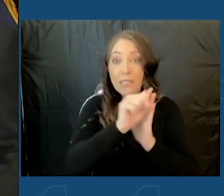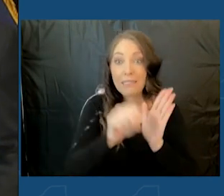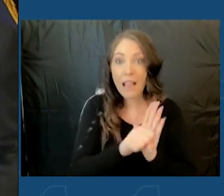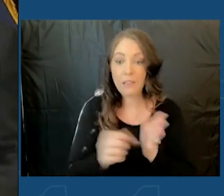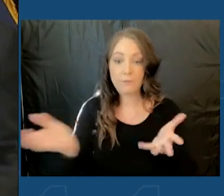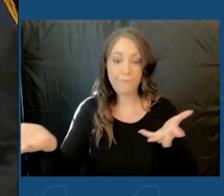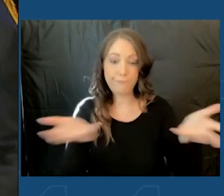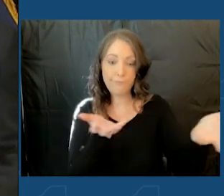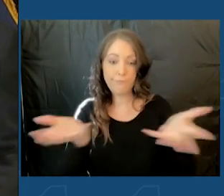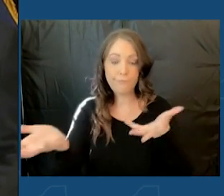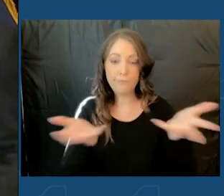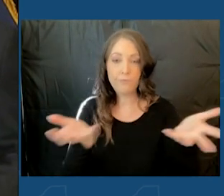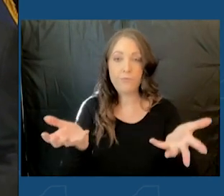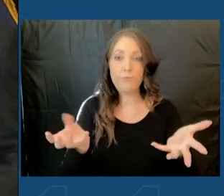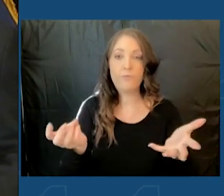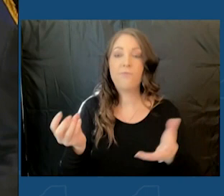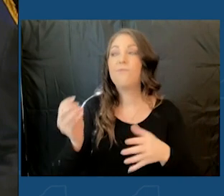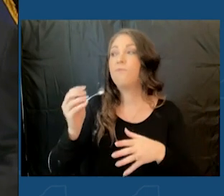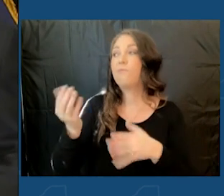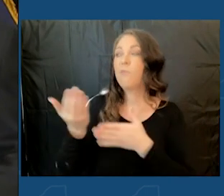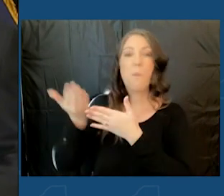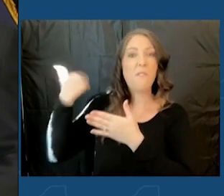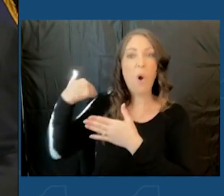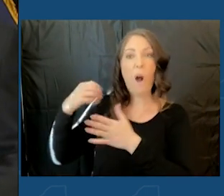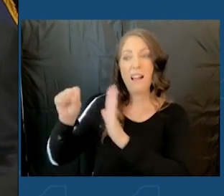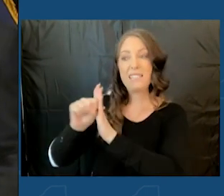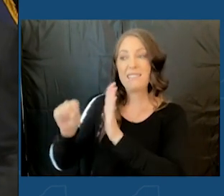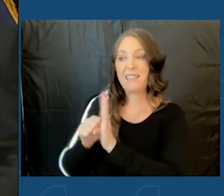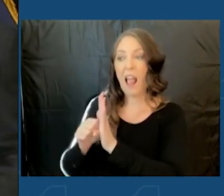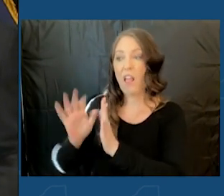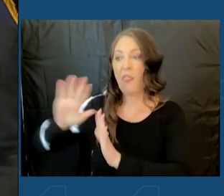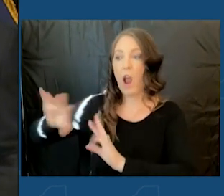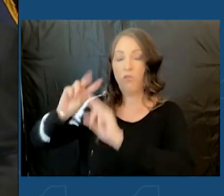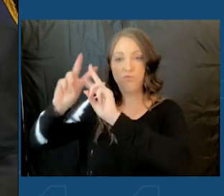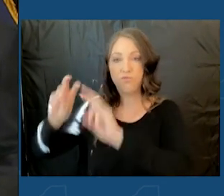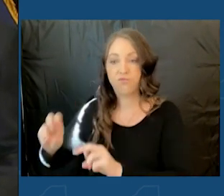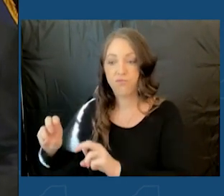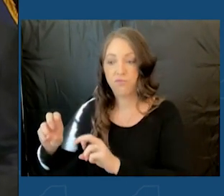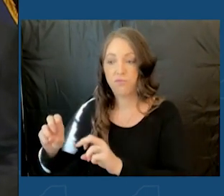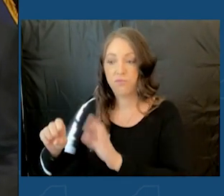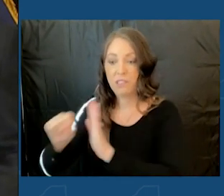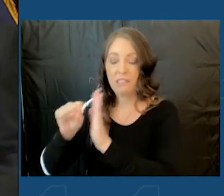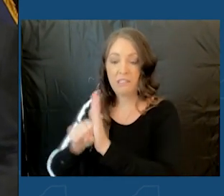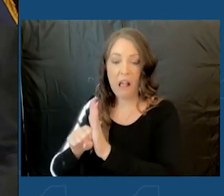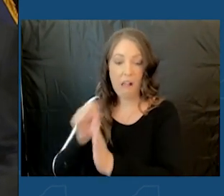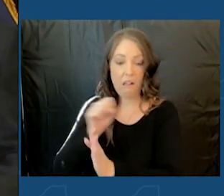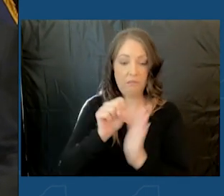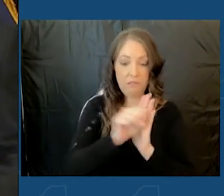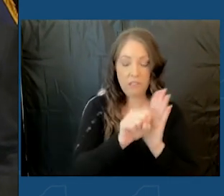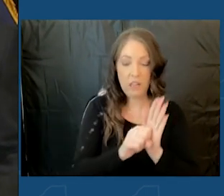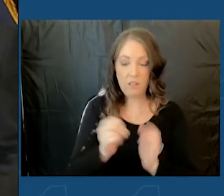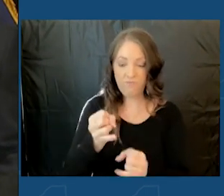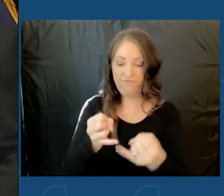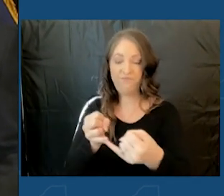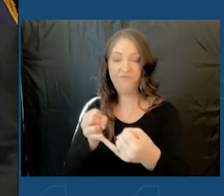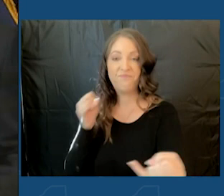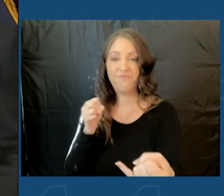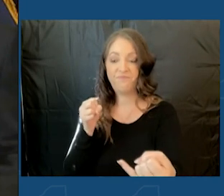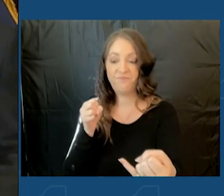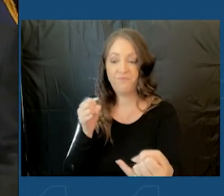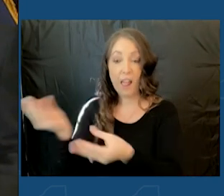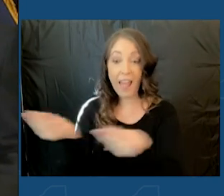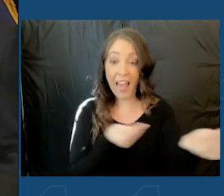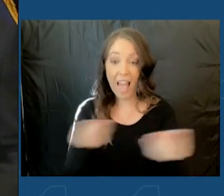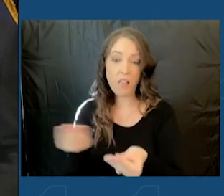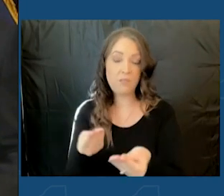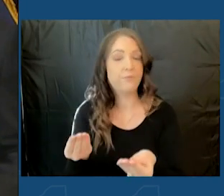States conduct their investigations. The data stops at the state line. It was not shared with neighbors, and this pipeline,